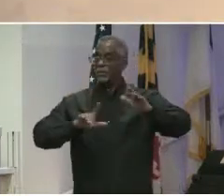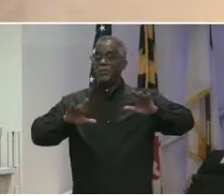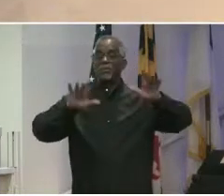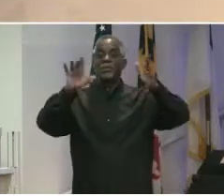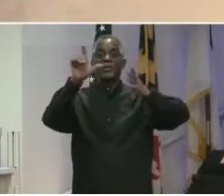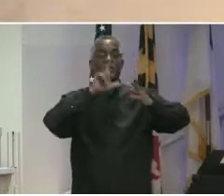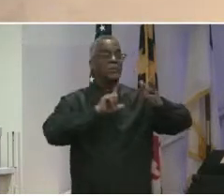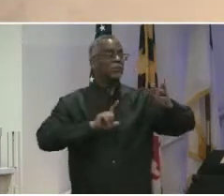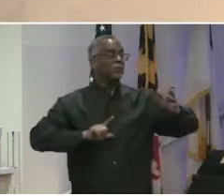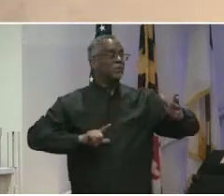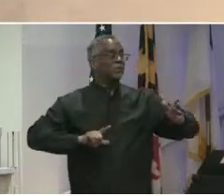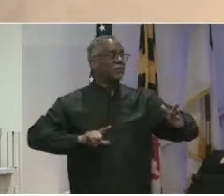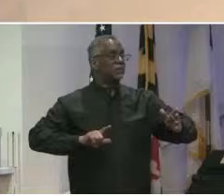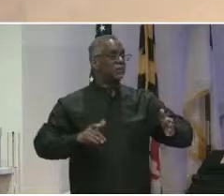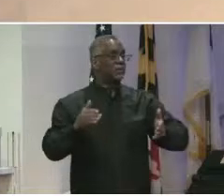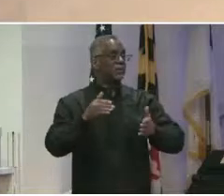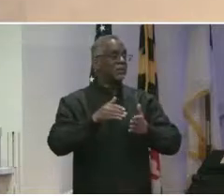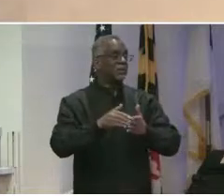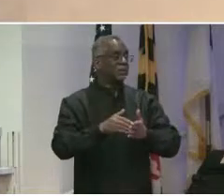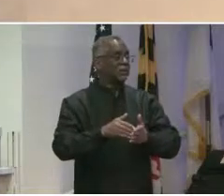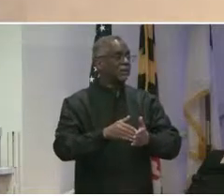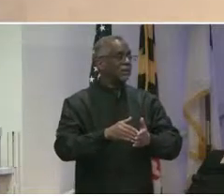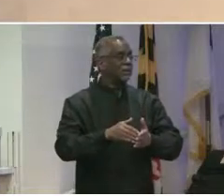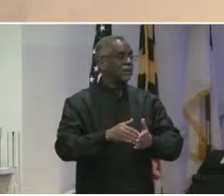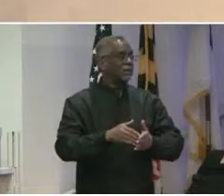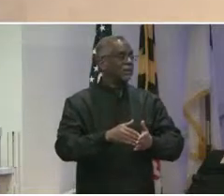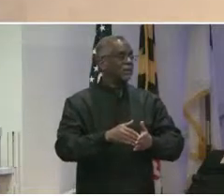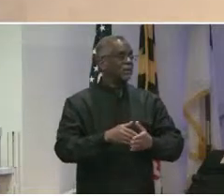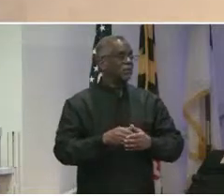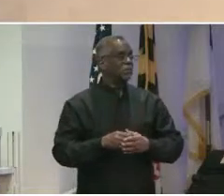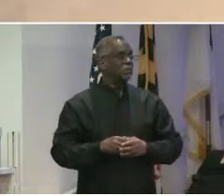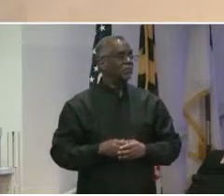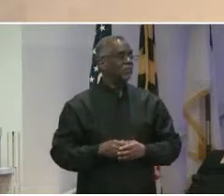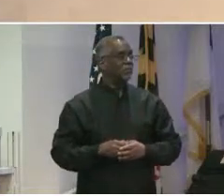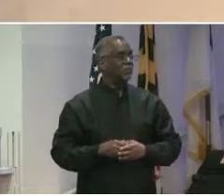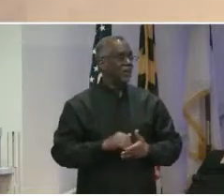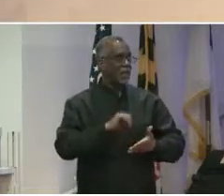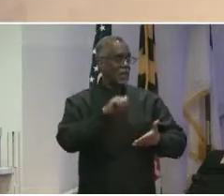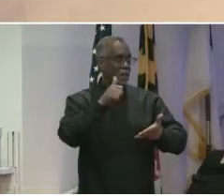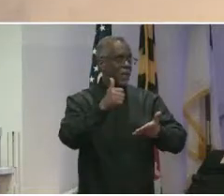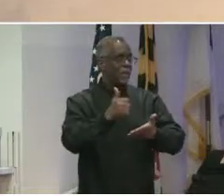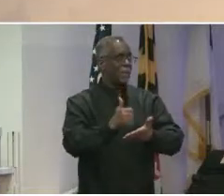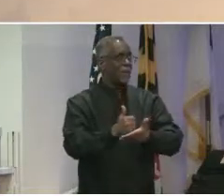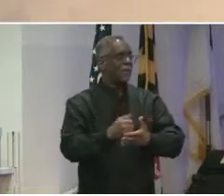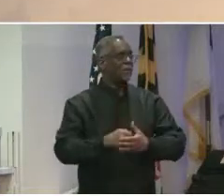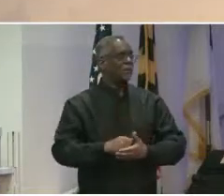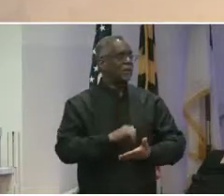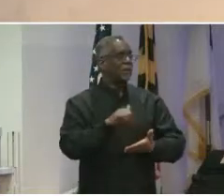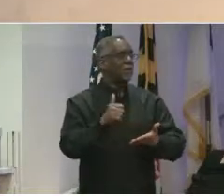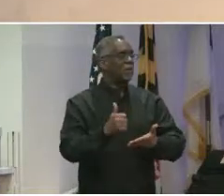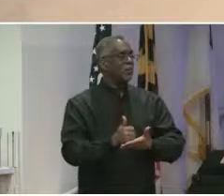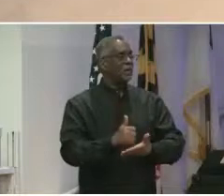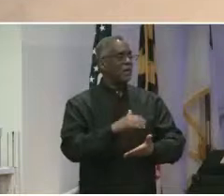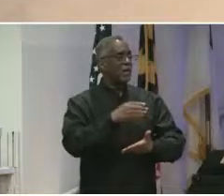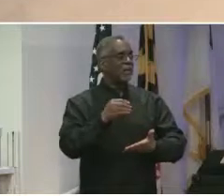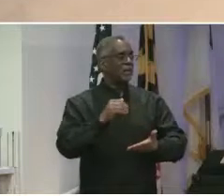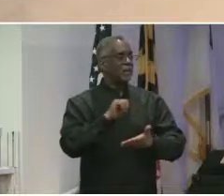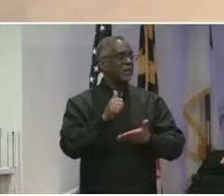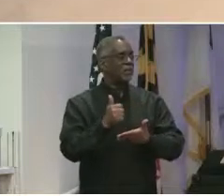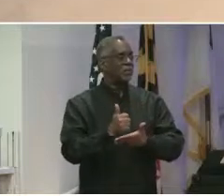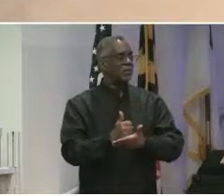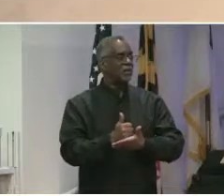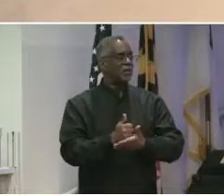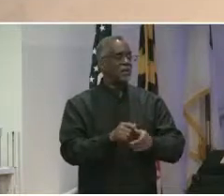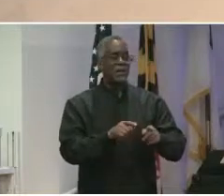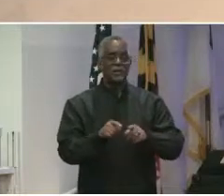praise the Lord. I gave y'all a little extra, Pastor. Amen. Amen. Amen. As